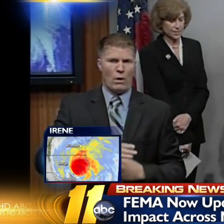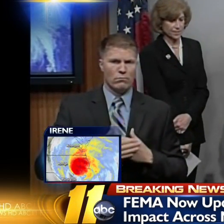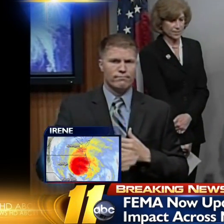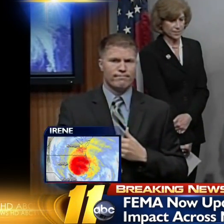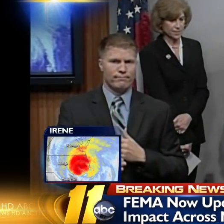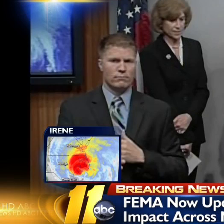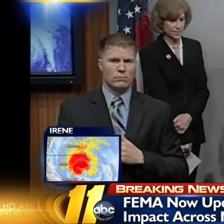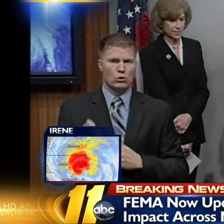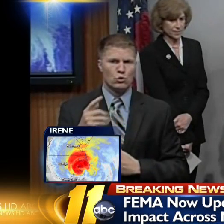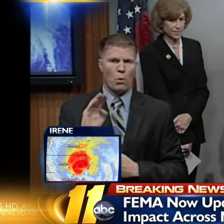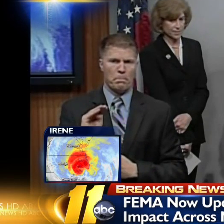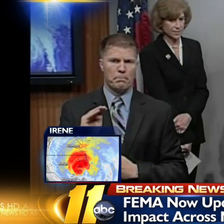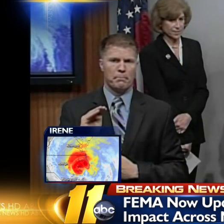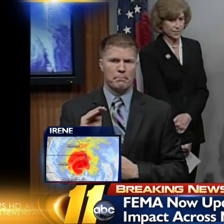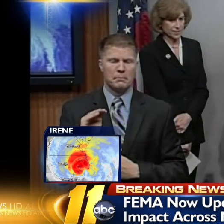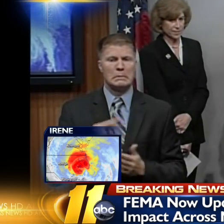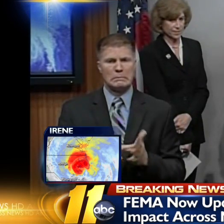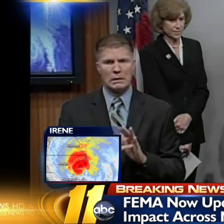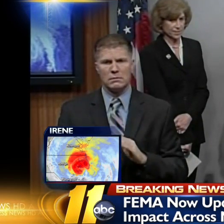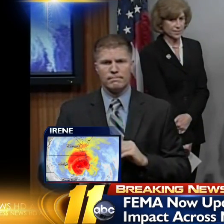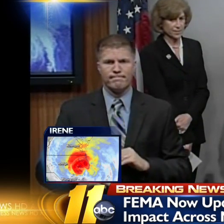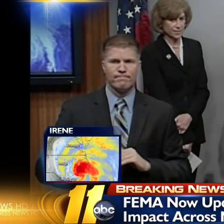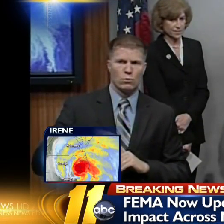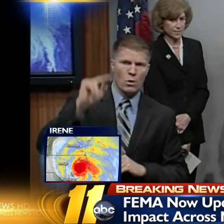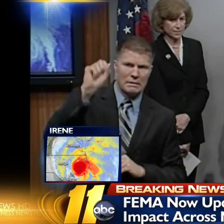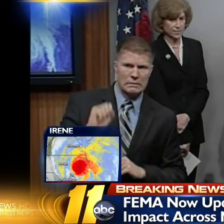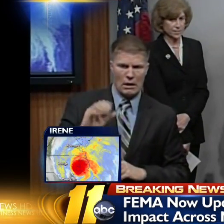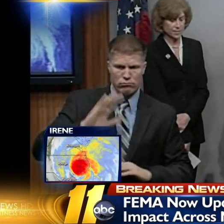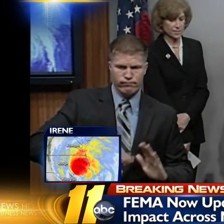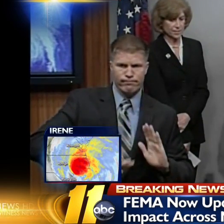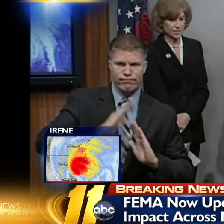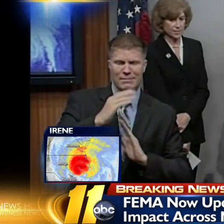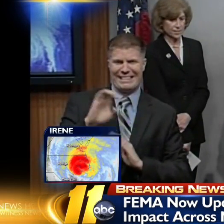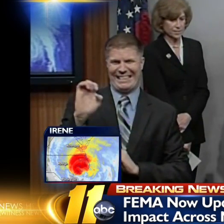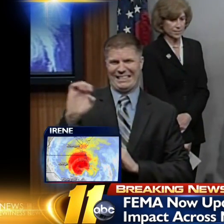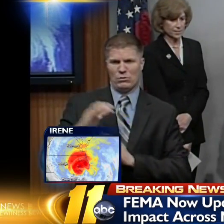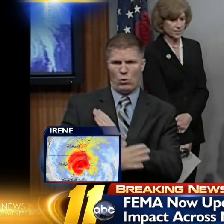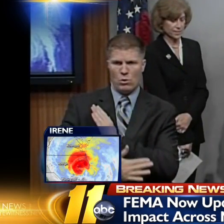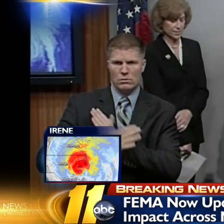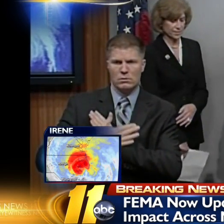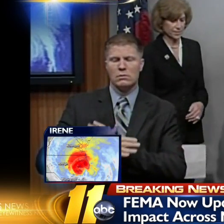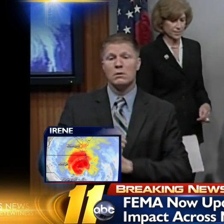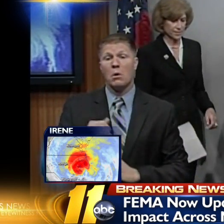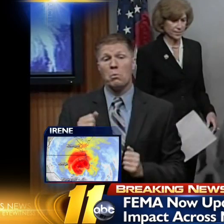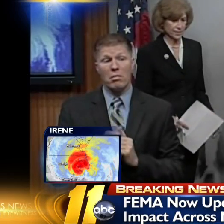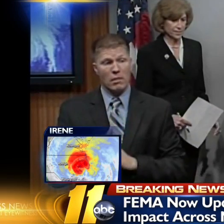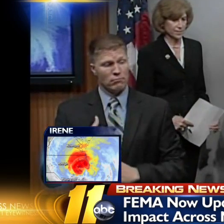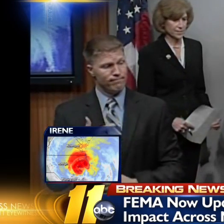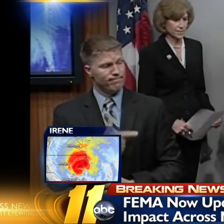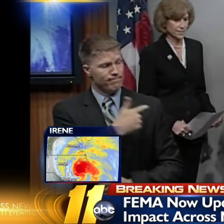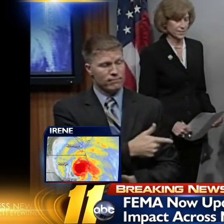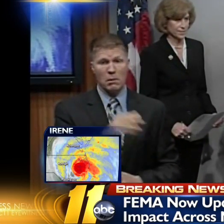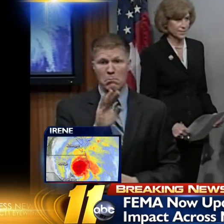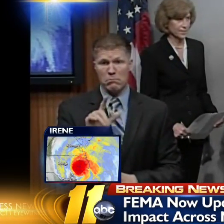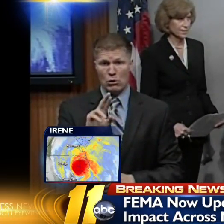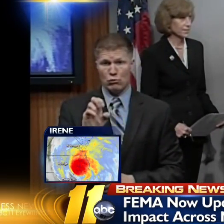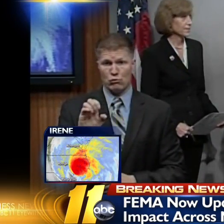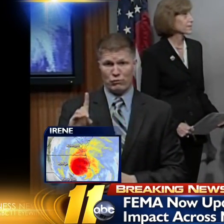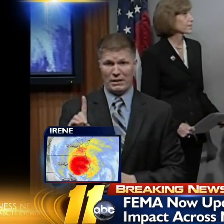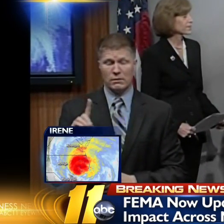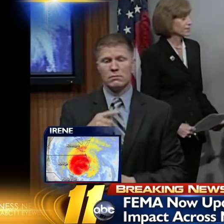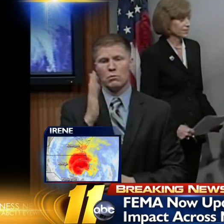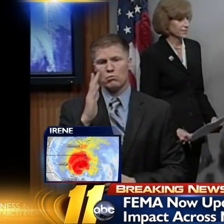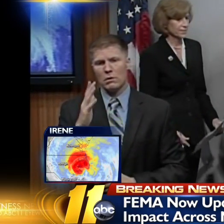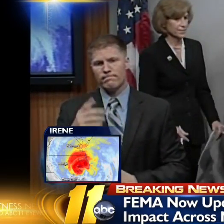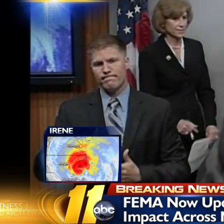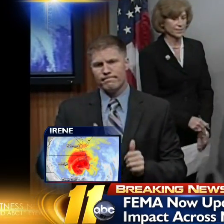and which means all up and down the eastern seaboard. So with that, let me turn it over to Bill Reed. He'll give you an update on the